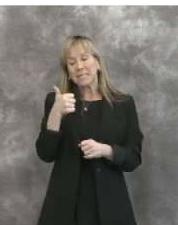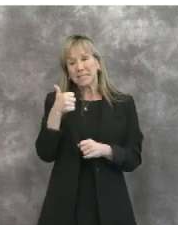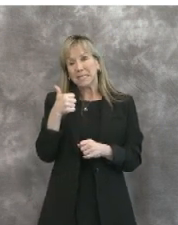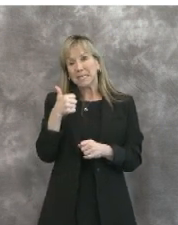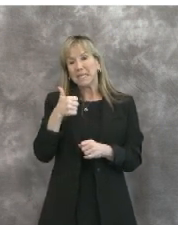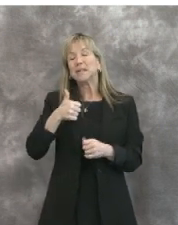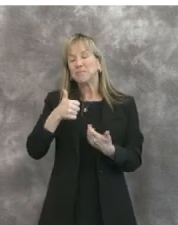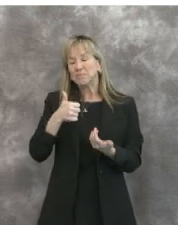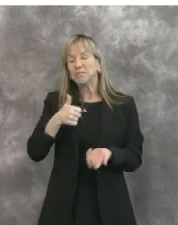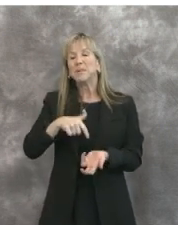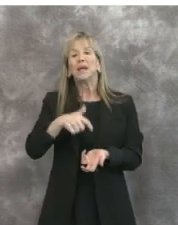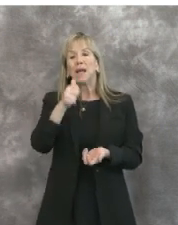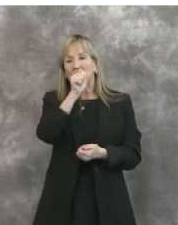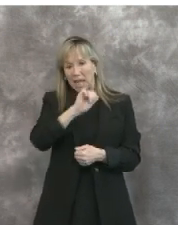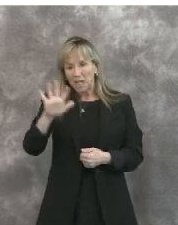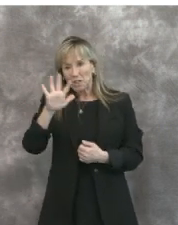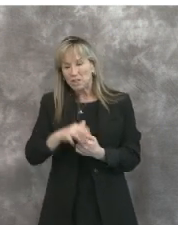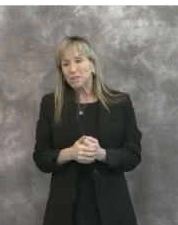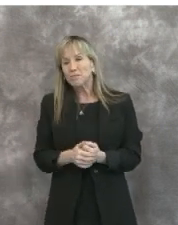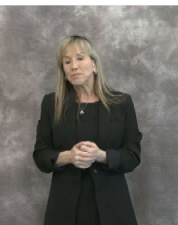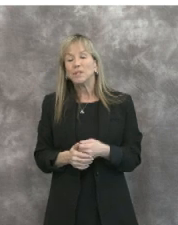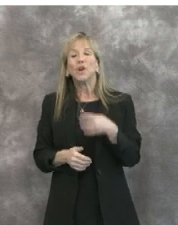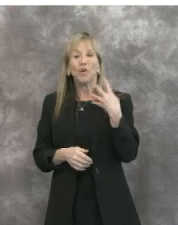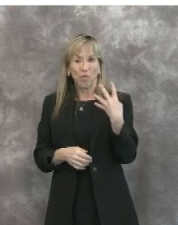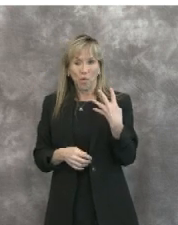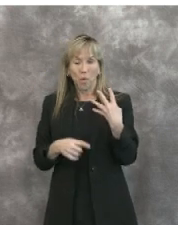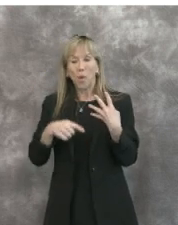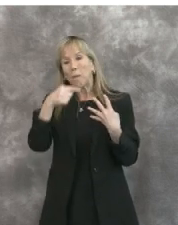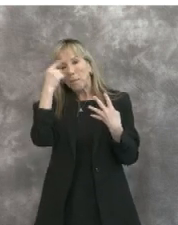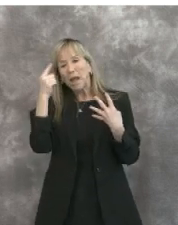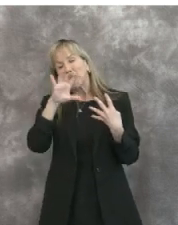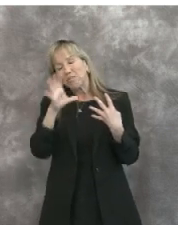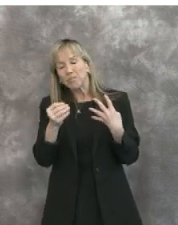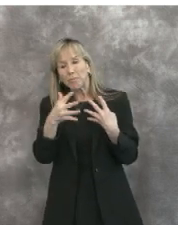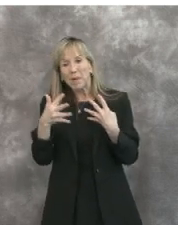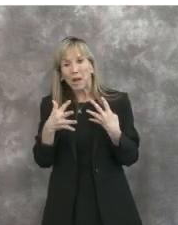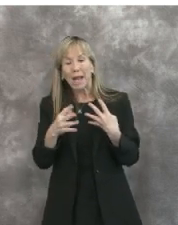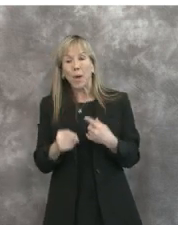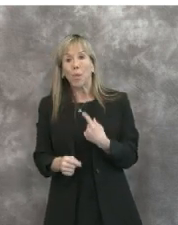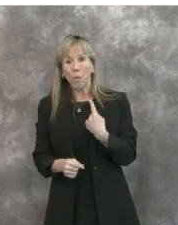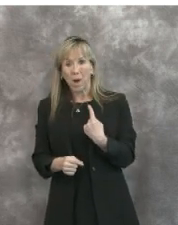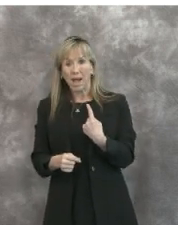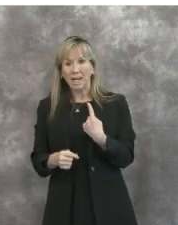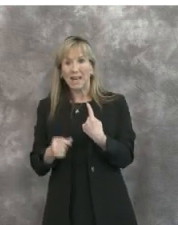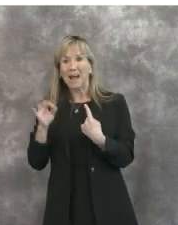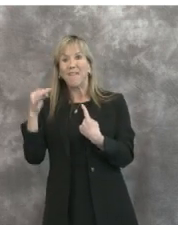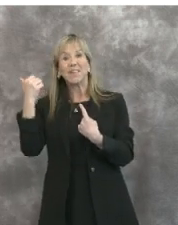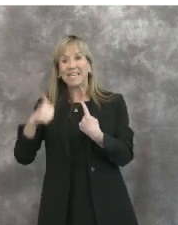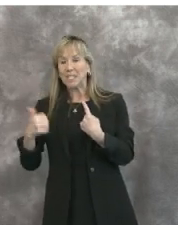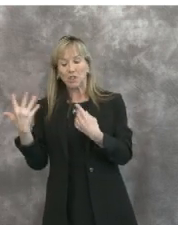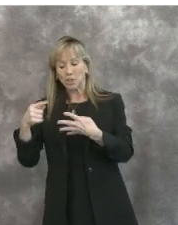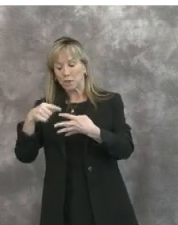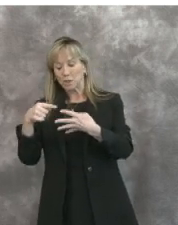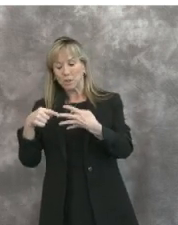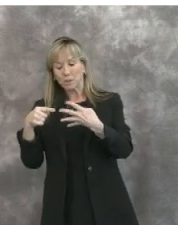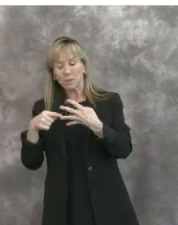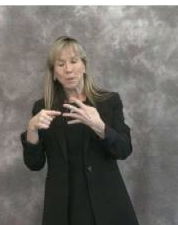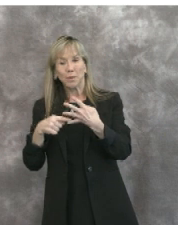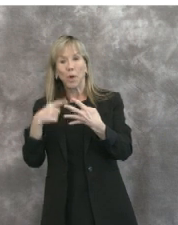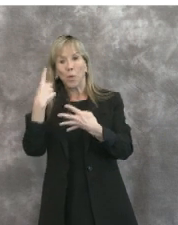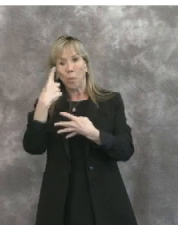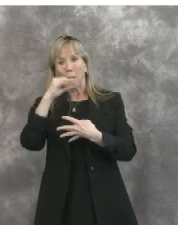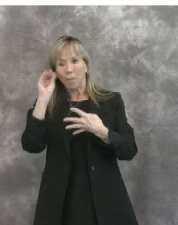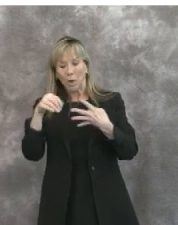or 7% are Asian, 4 or 3% are Black or African American, and there's 1 each, representing